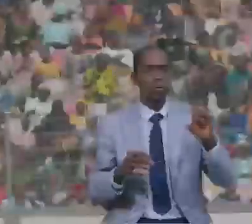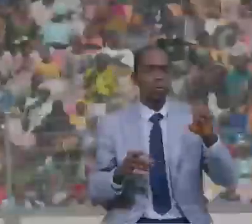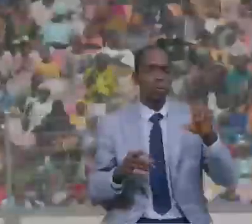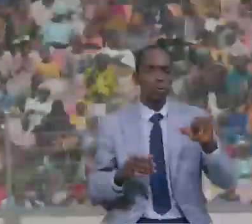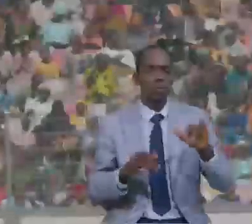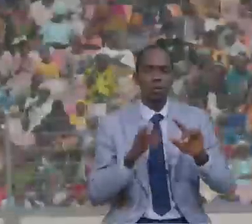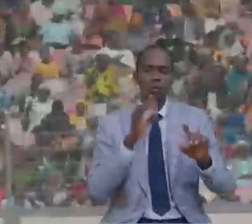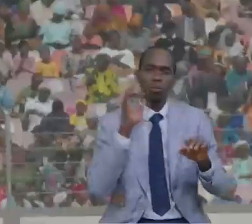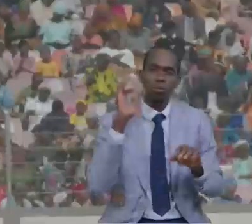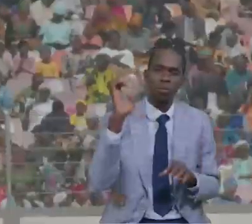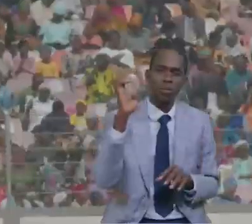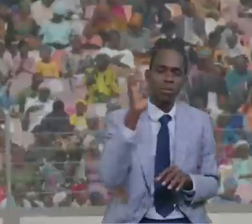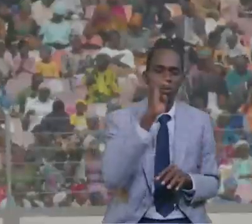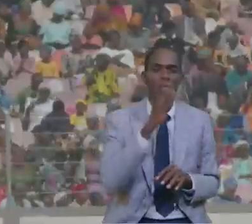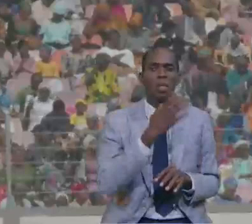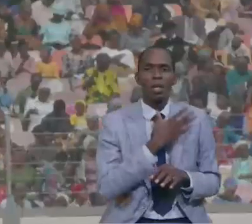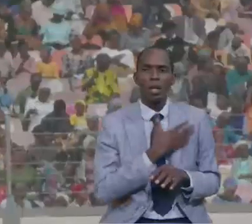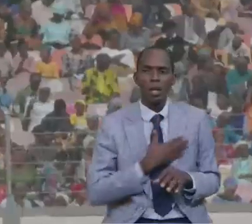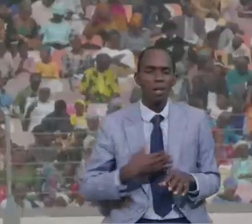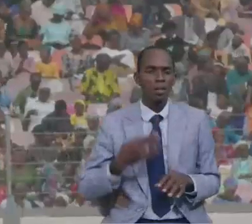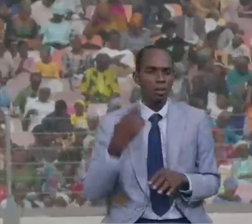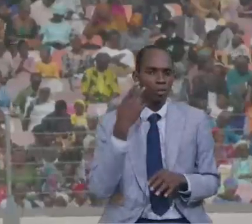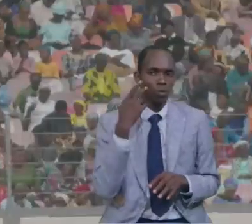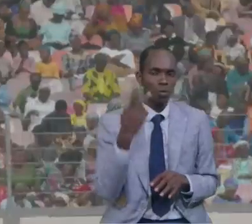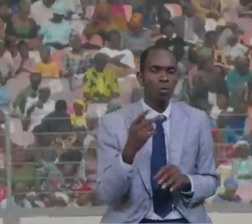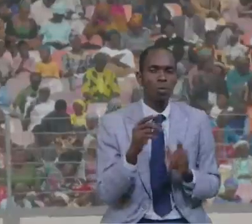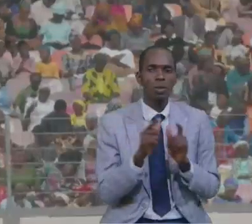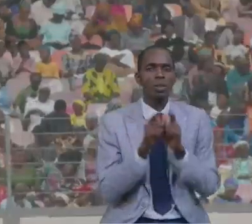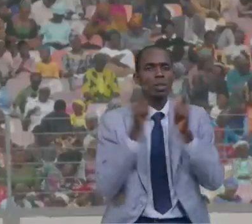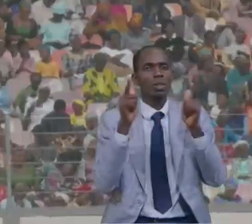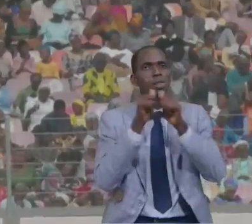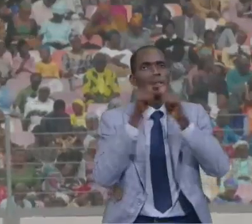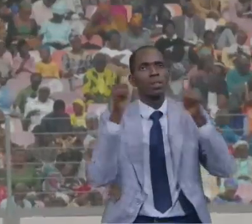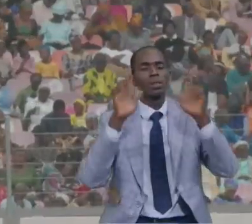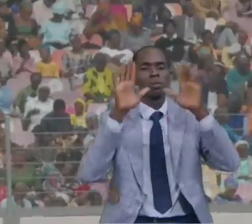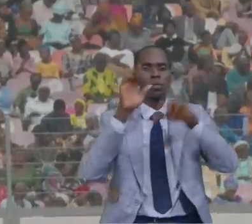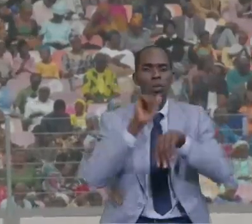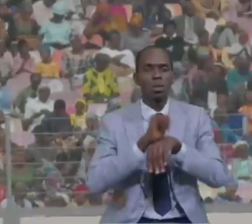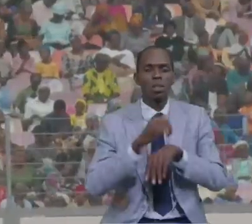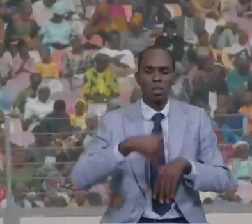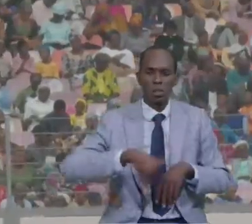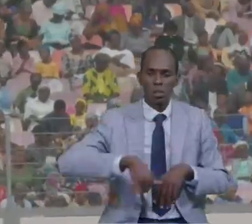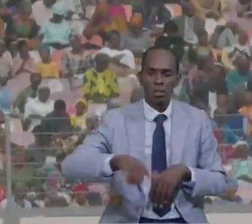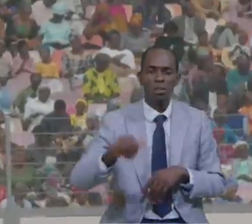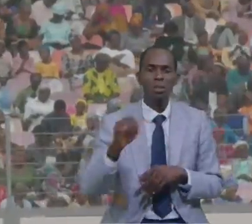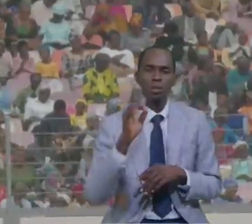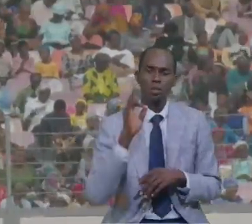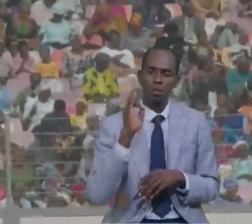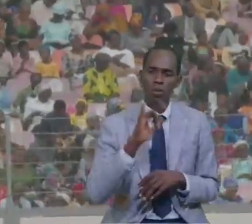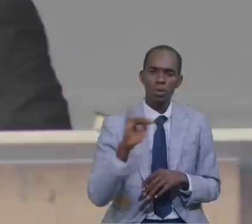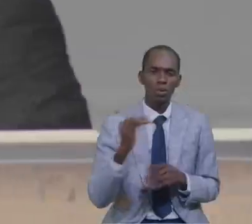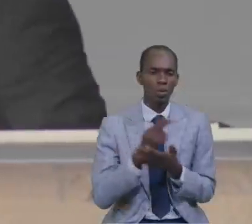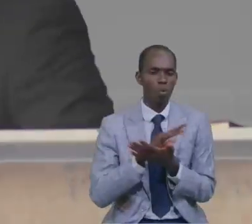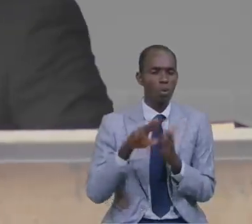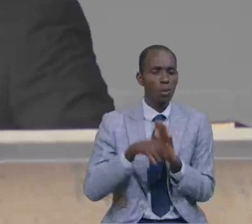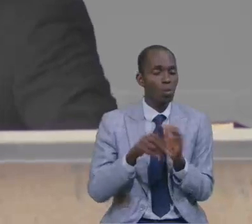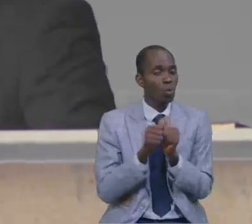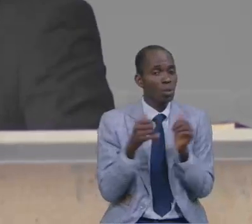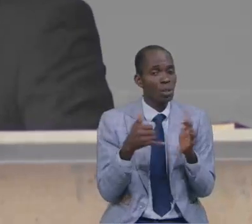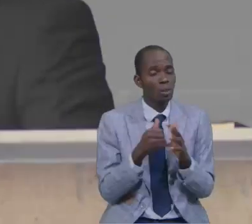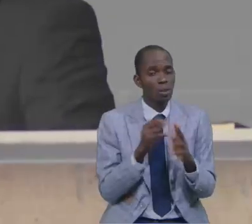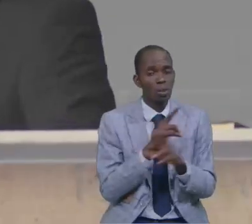emphasized holiness, without which no man shall see the Lord. Charles Finney evangelized, and still